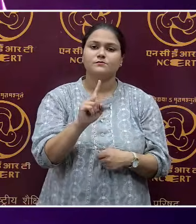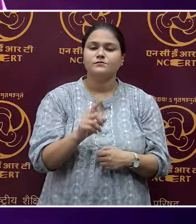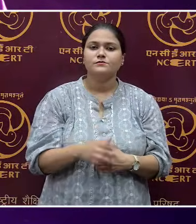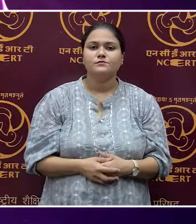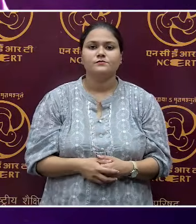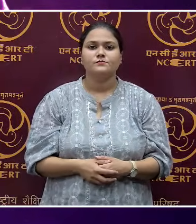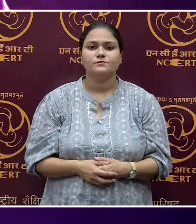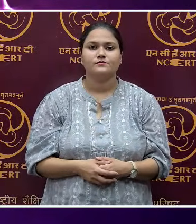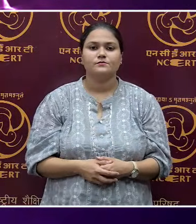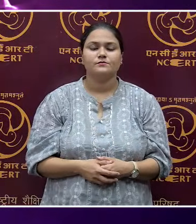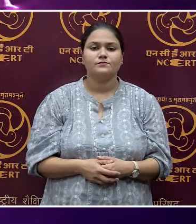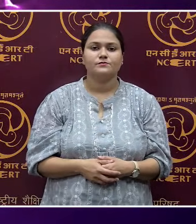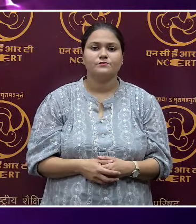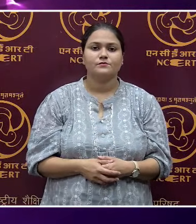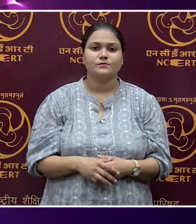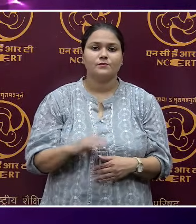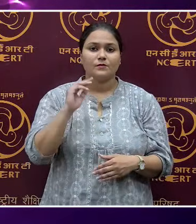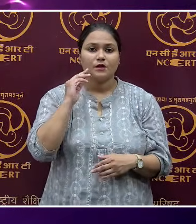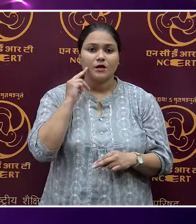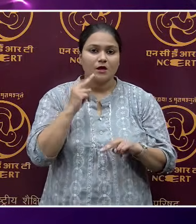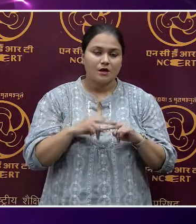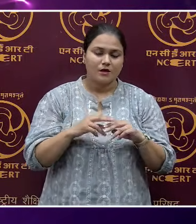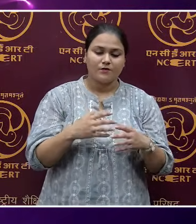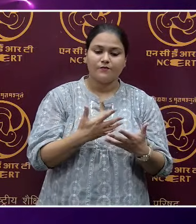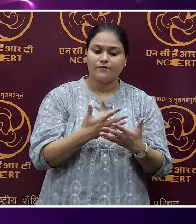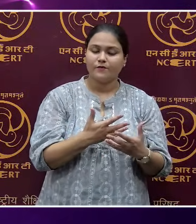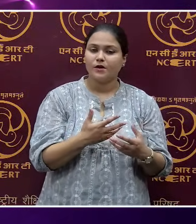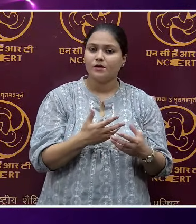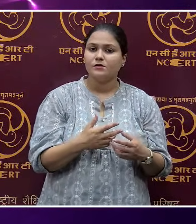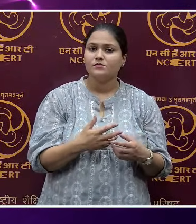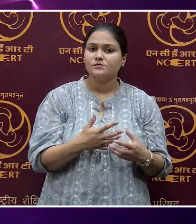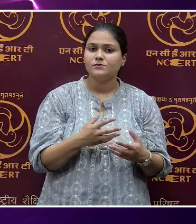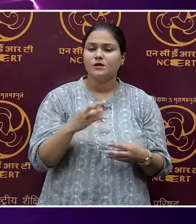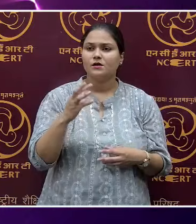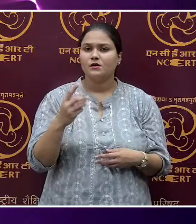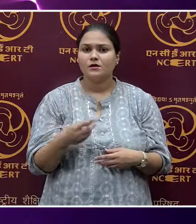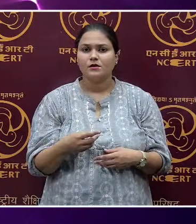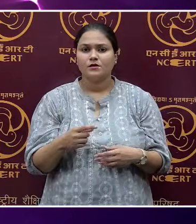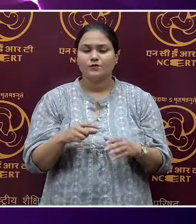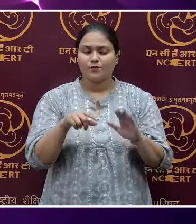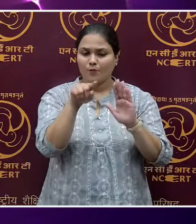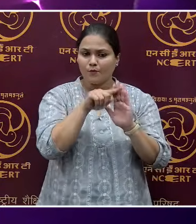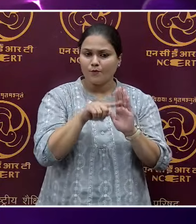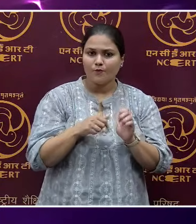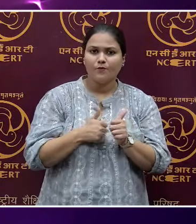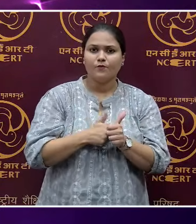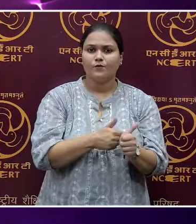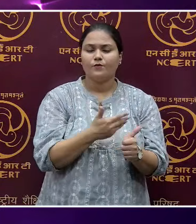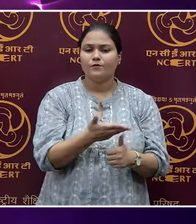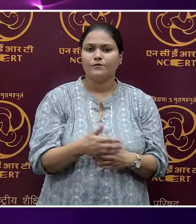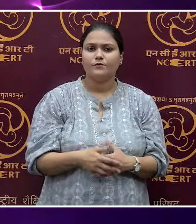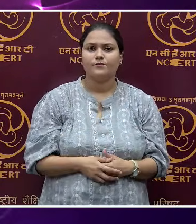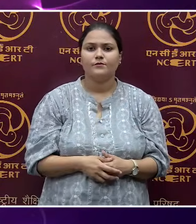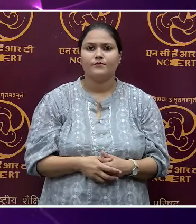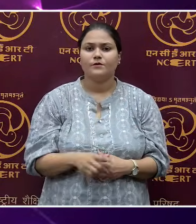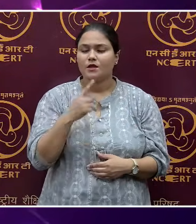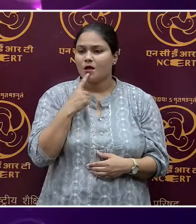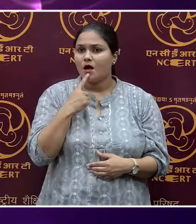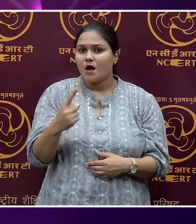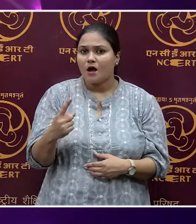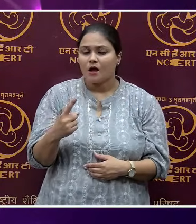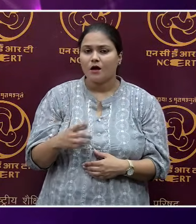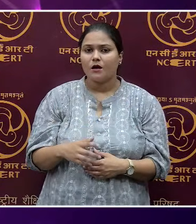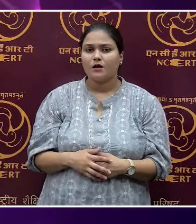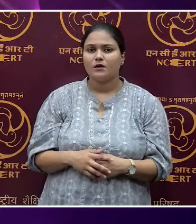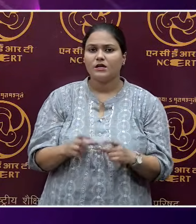So suppose the question is what data type is expected for the num variable in the following code. So it is asking